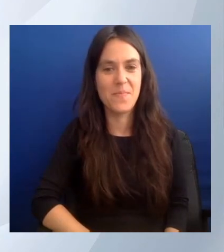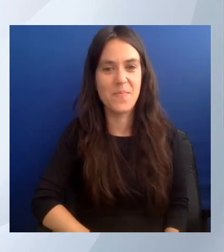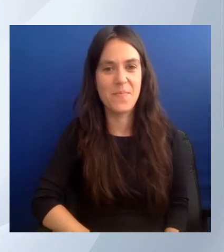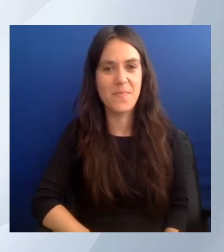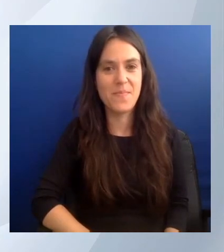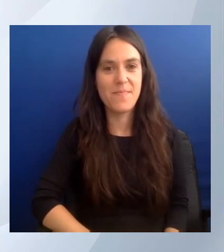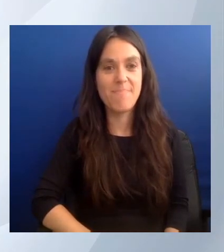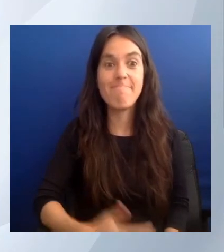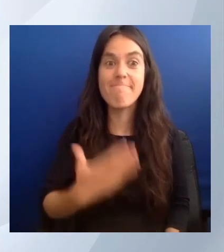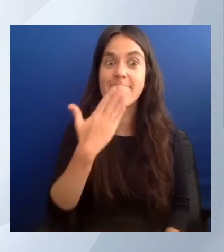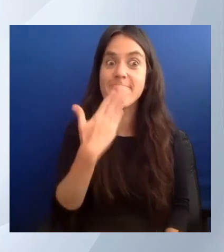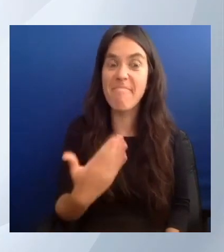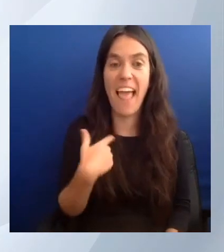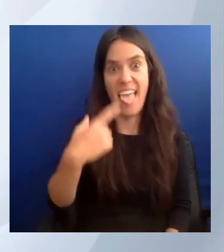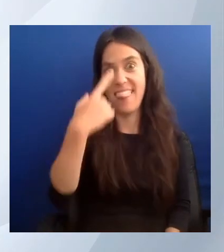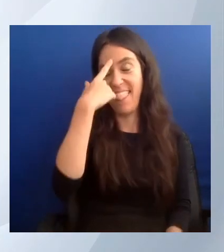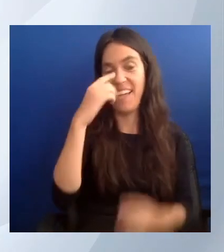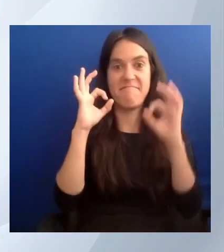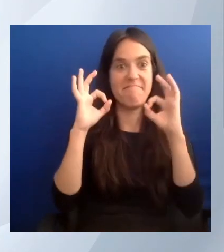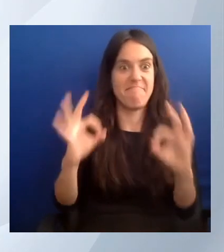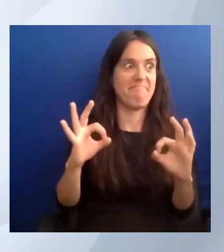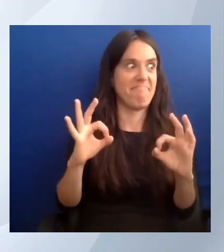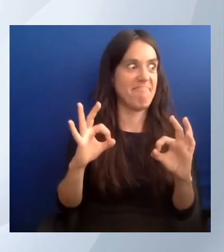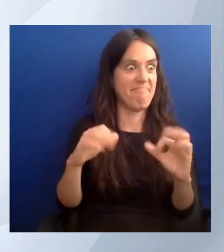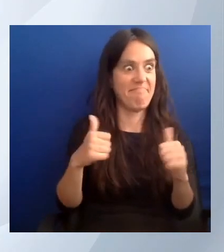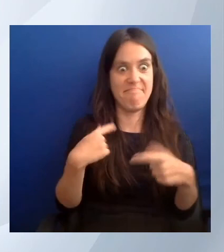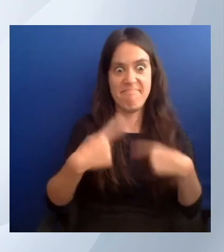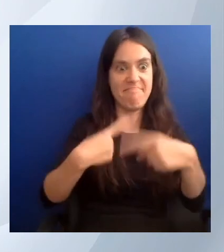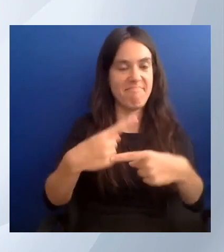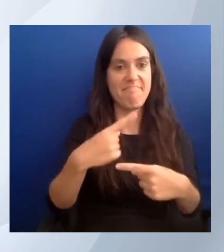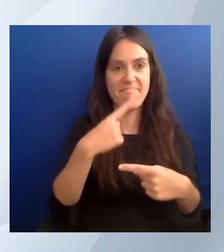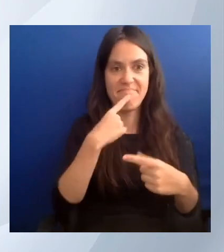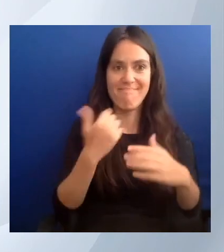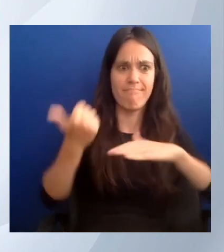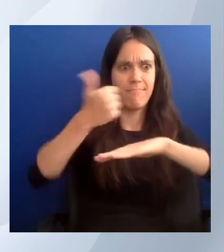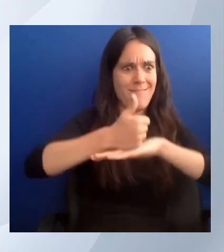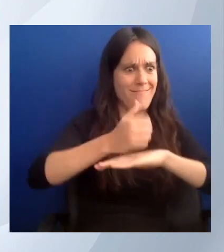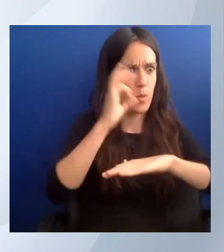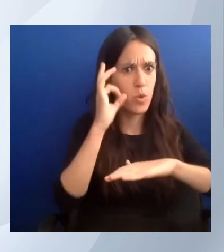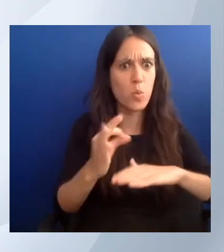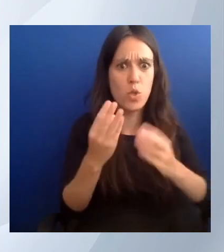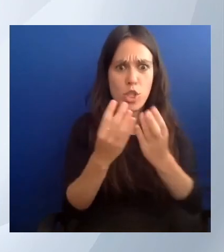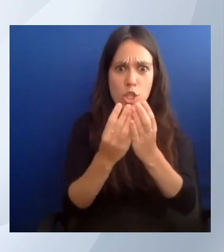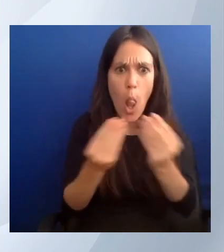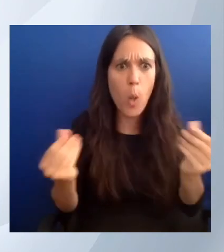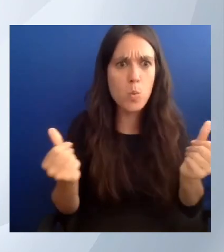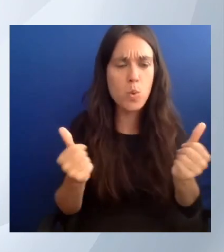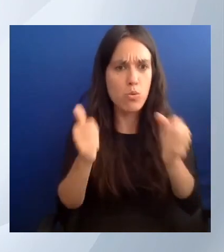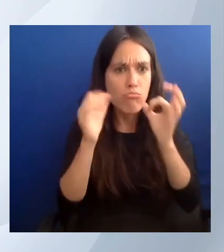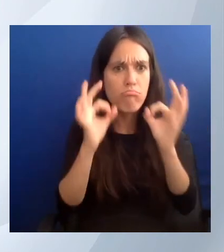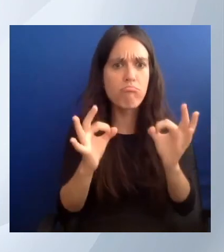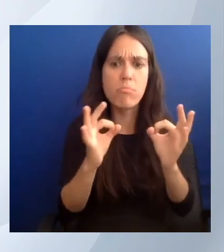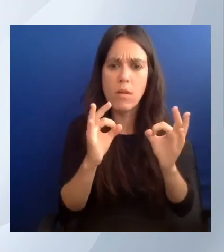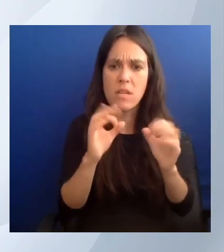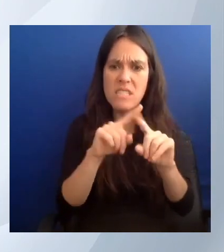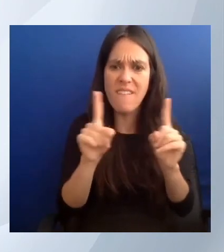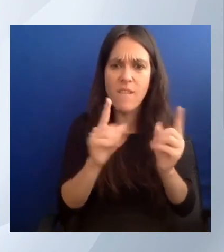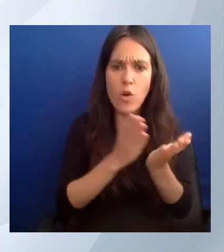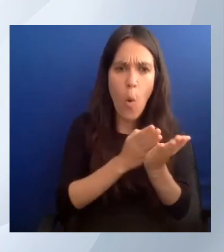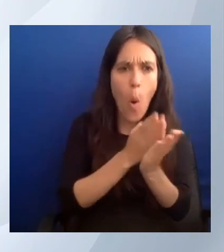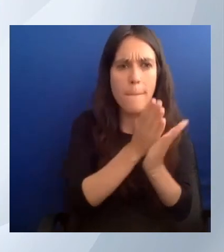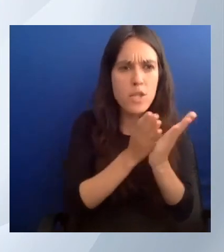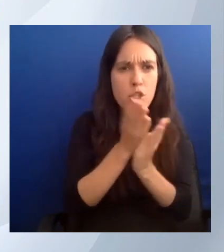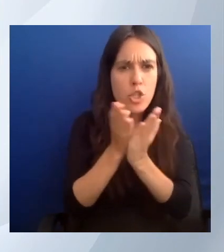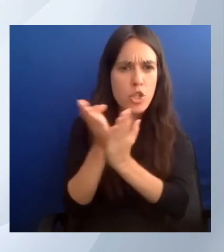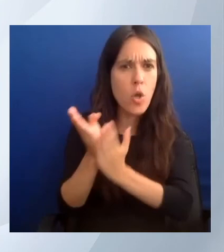excellent, I think, a complete walkthrough, actually, how you actually set up a whole solution and discover all the available options in the Azure portal. It was